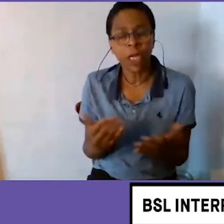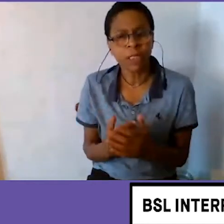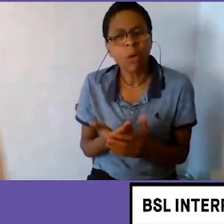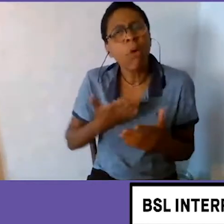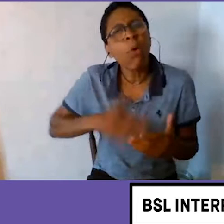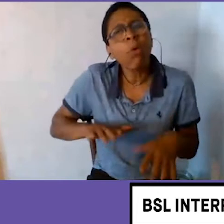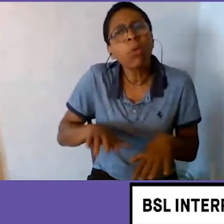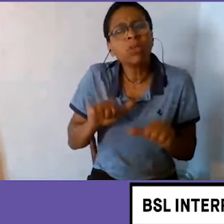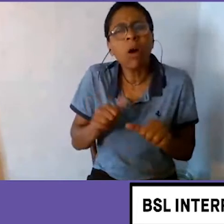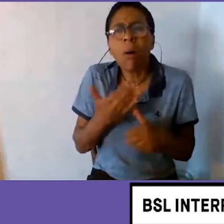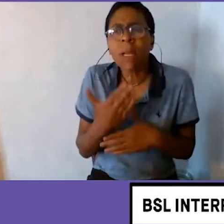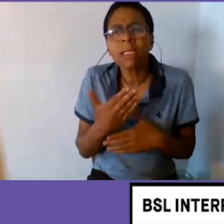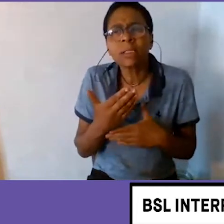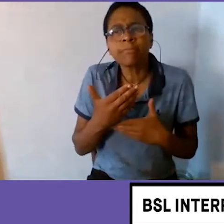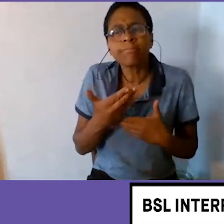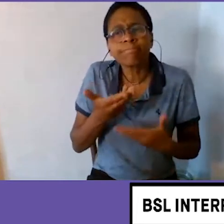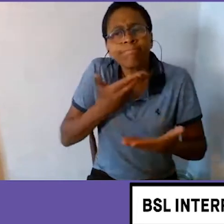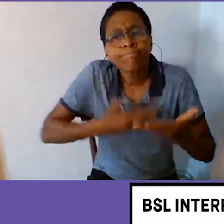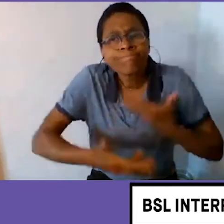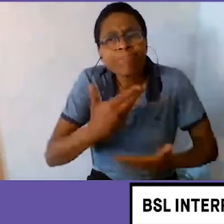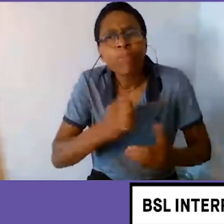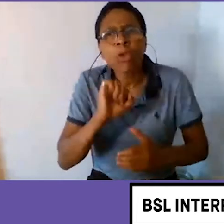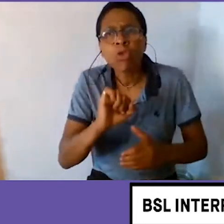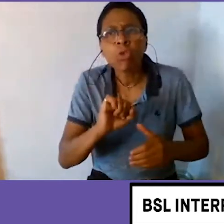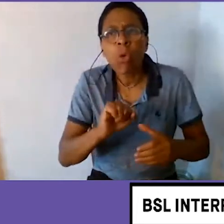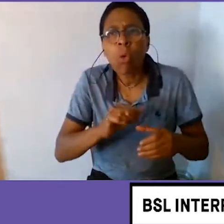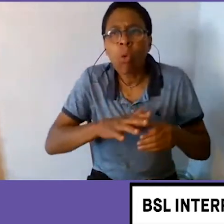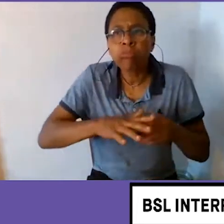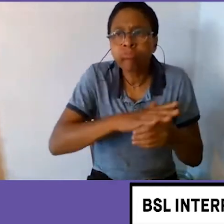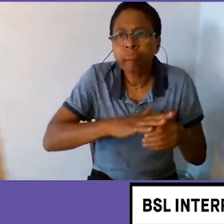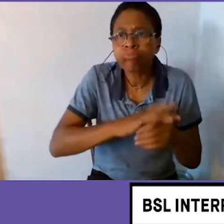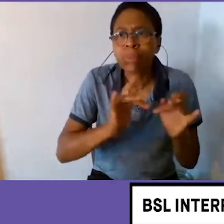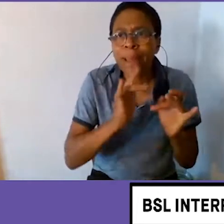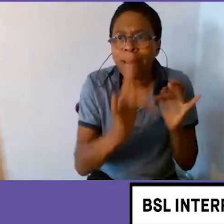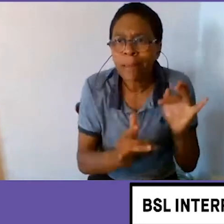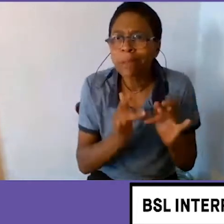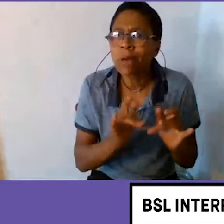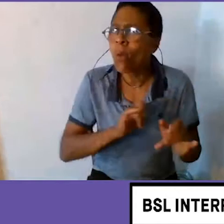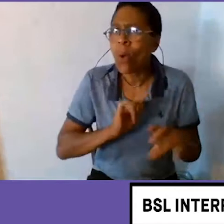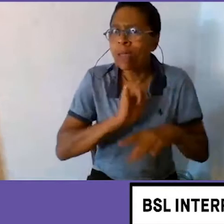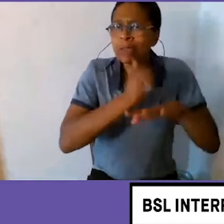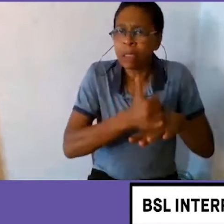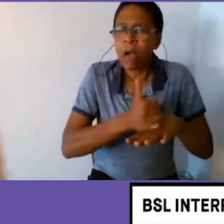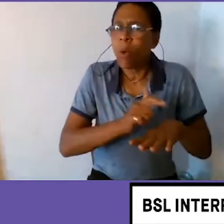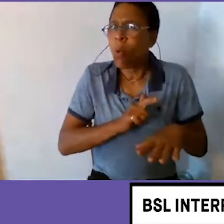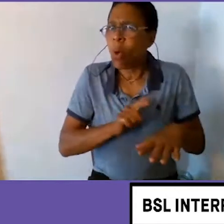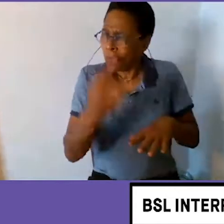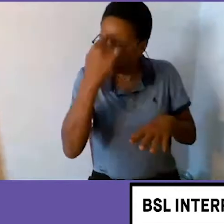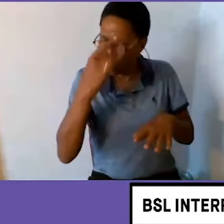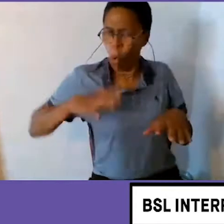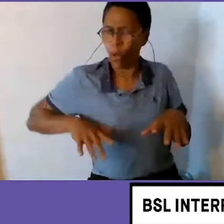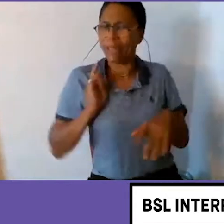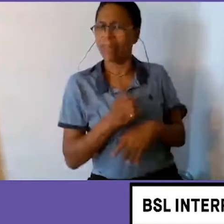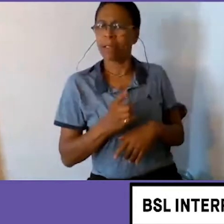about the background of your platform, how you set it up, and why you decided it was needed. And we'll start with Naomi again.